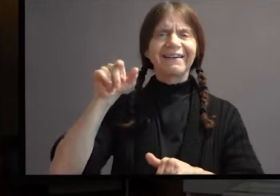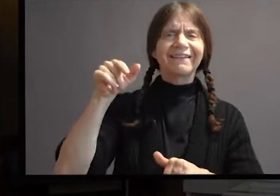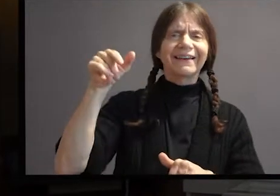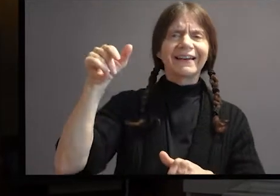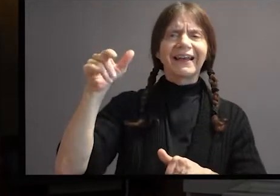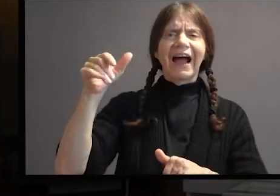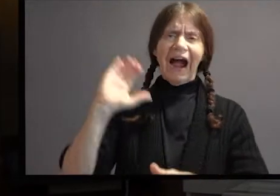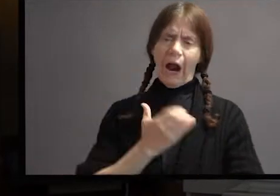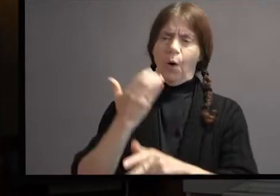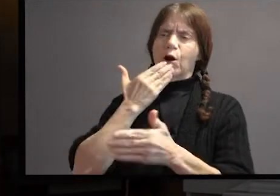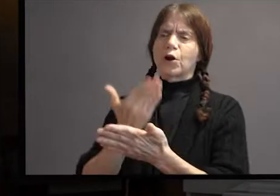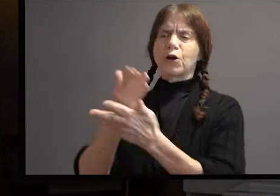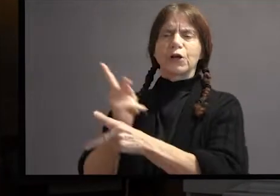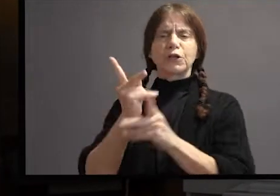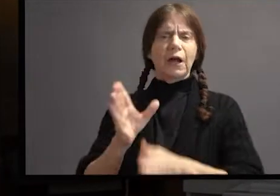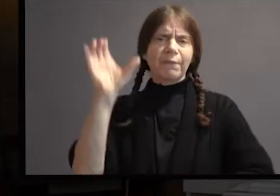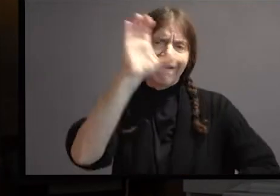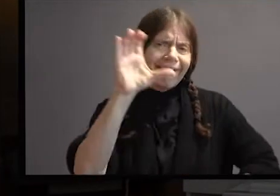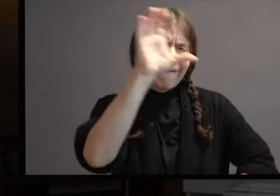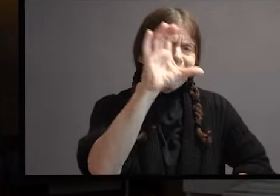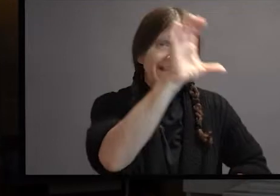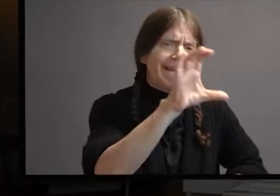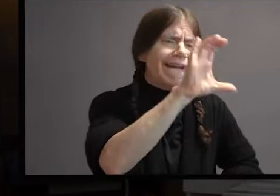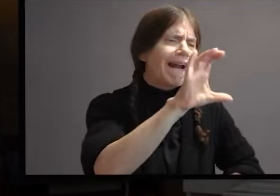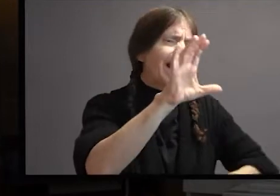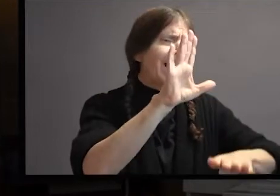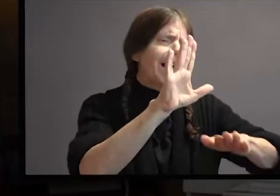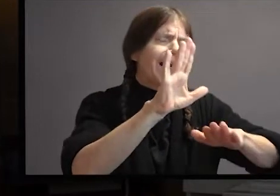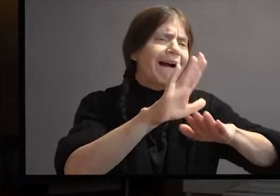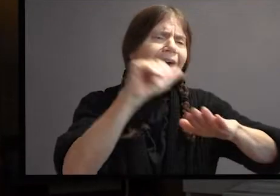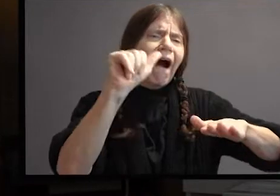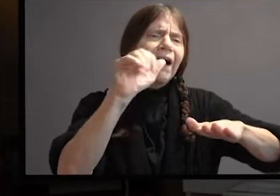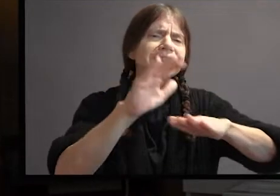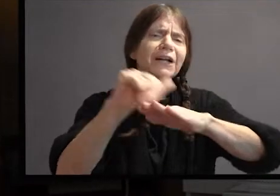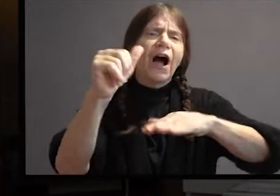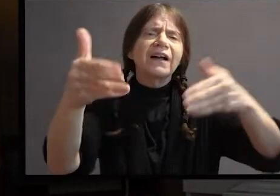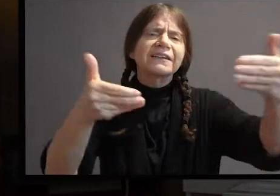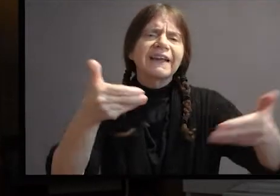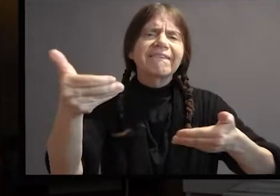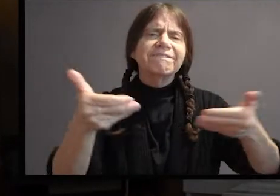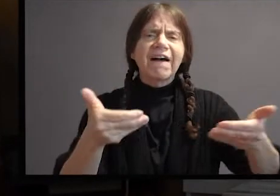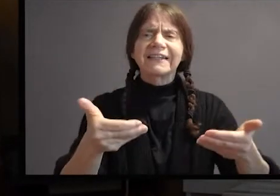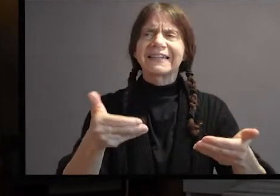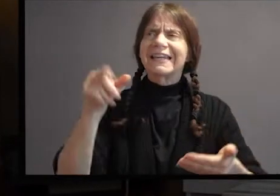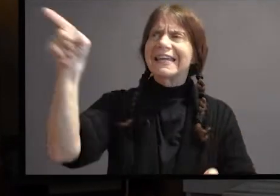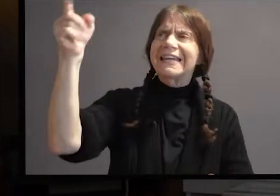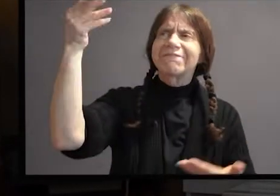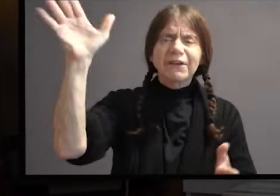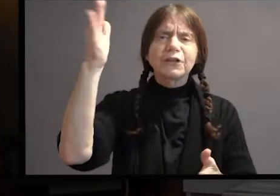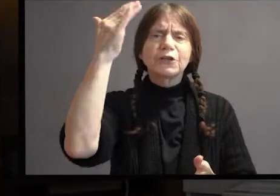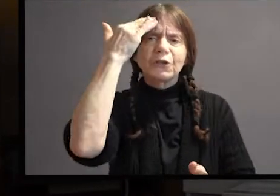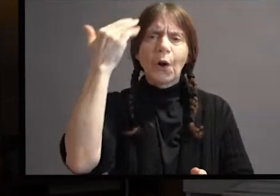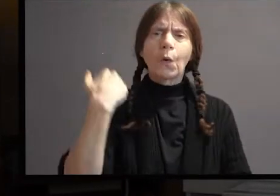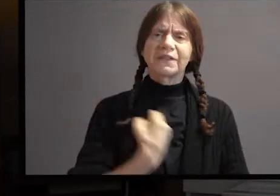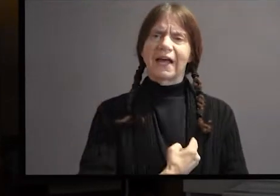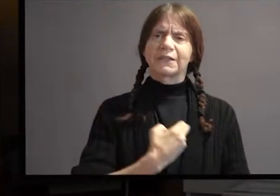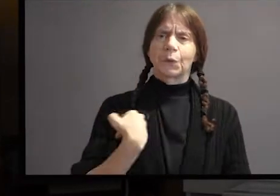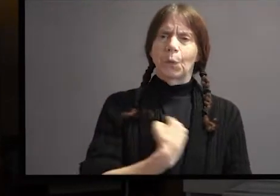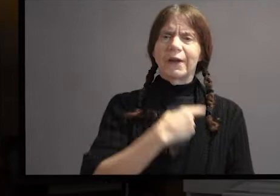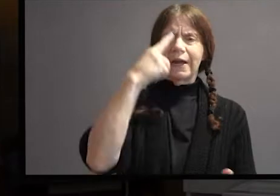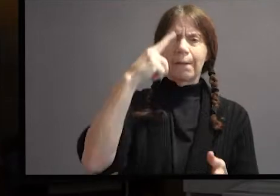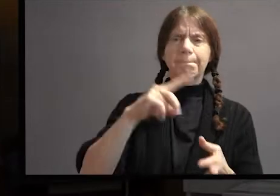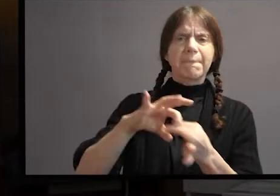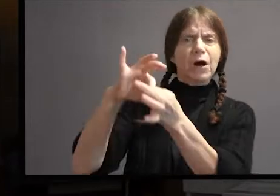he continues to seek after us. He calls out to us because he knows